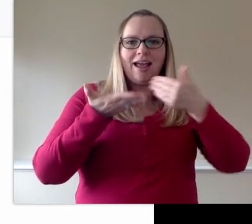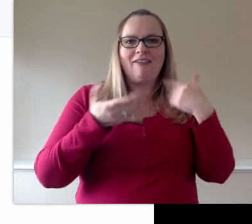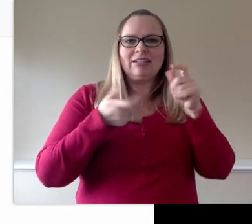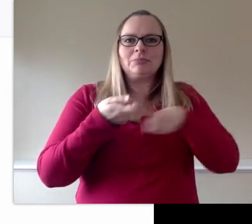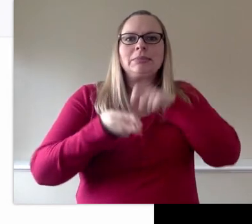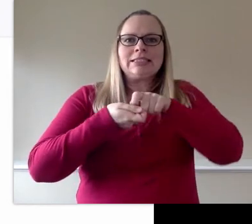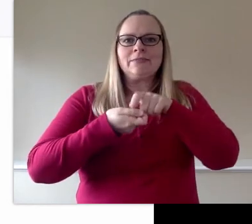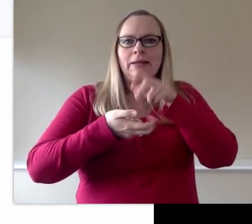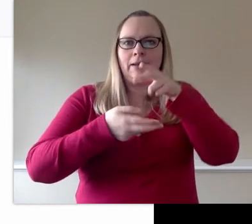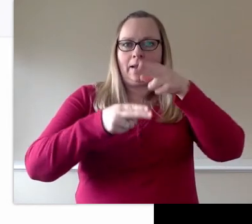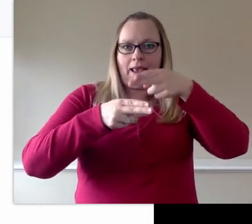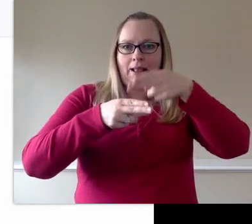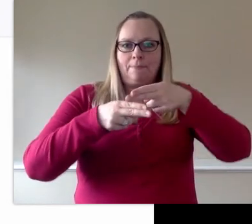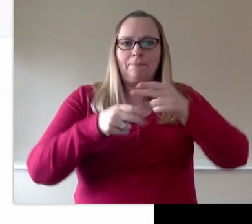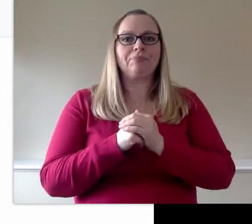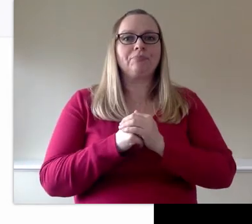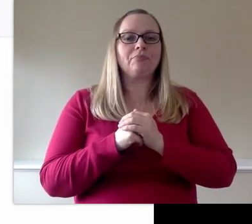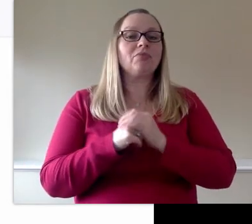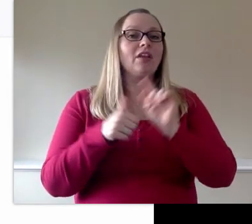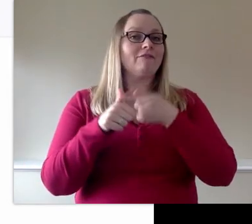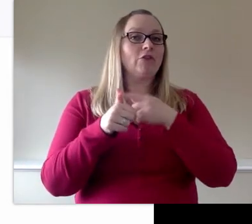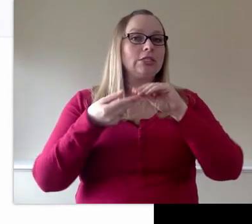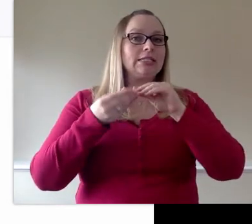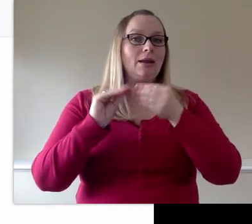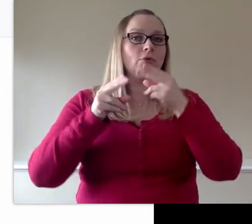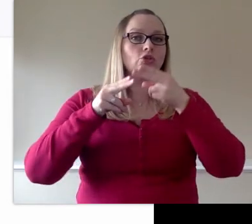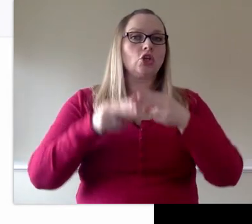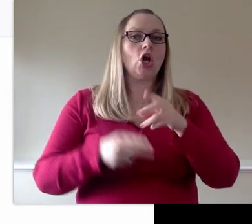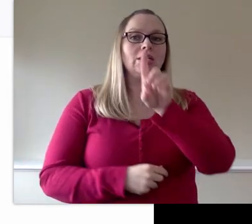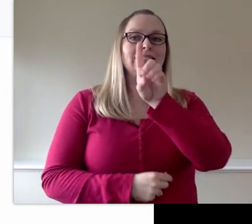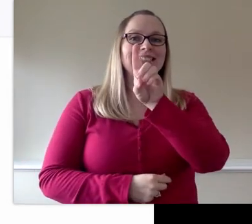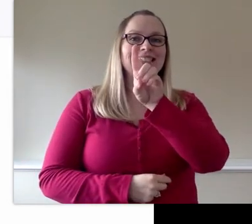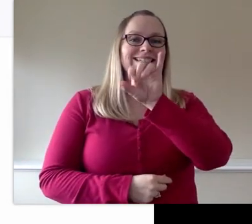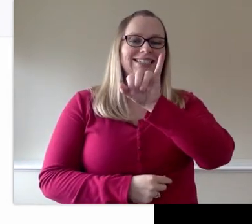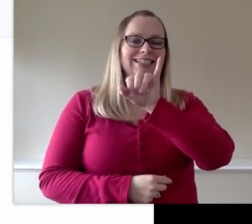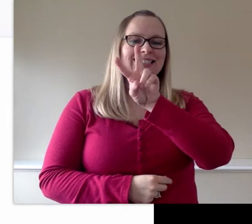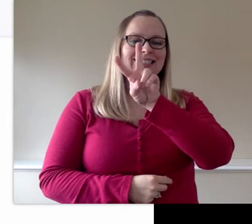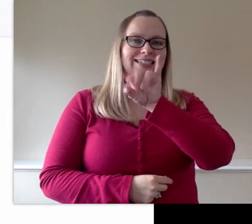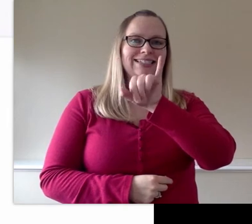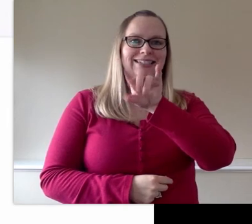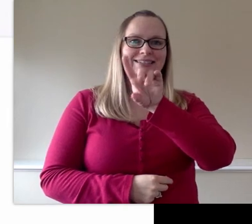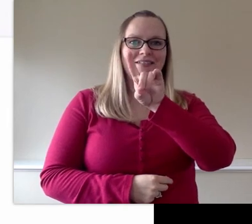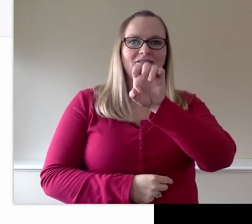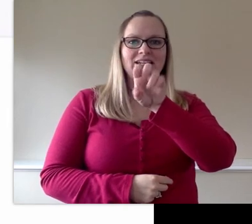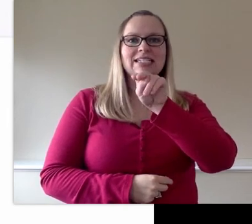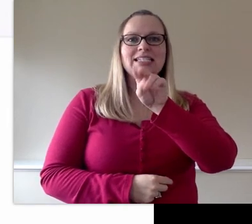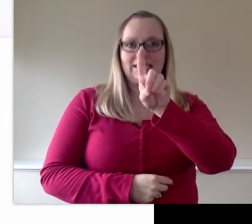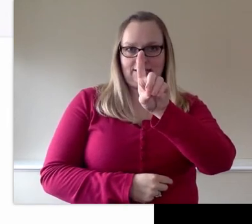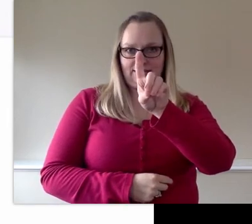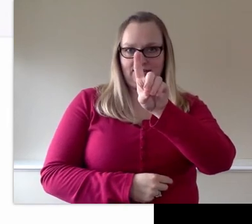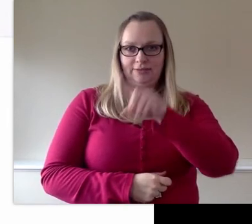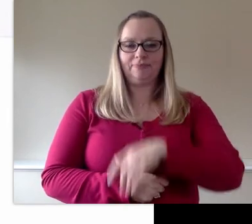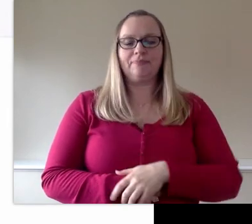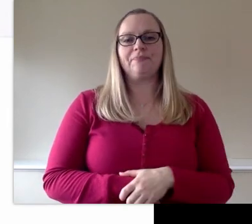parts. The dividend is that first number.